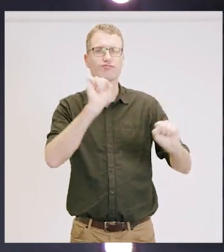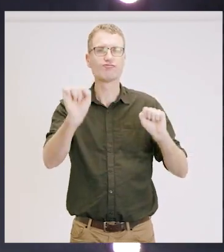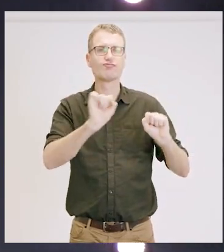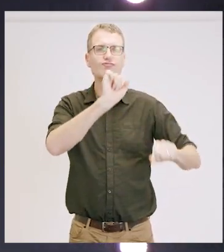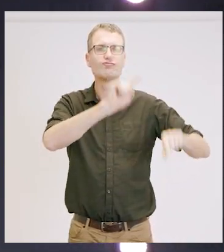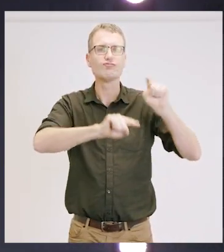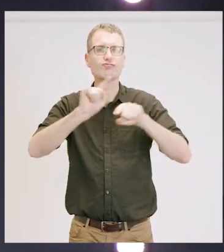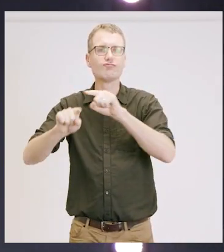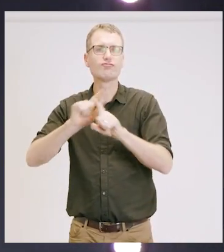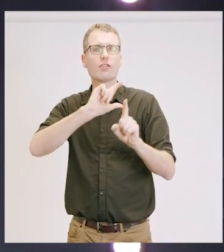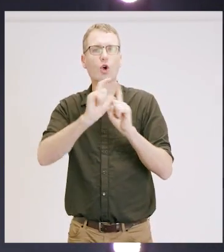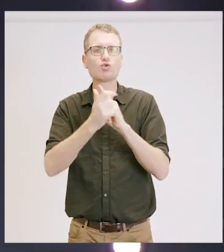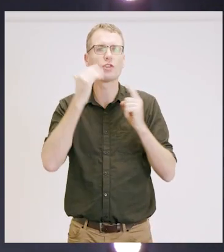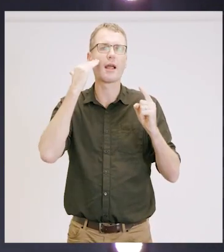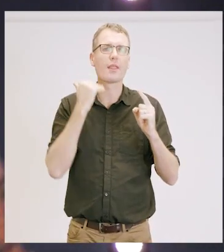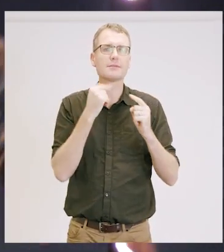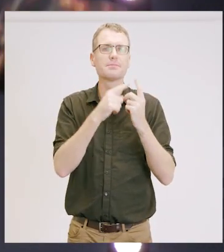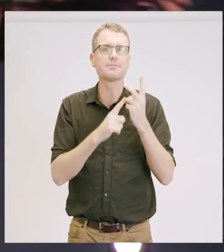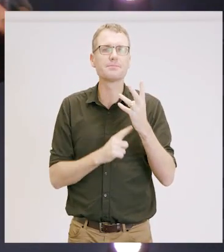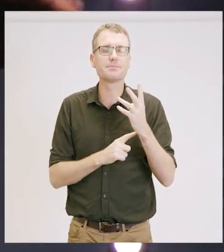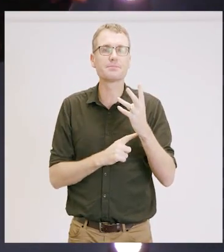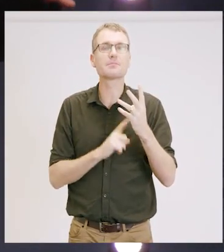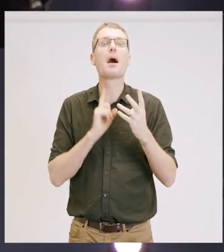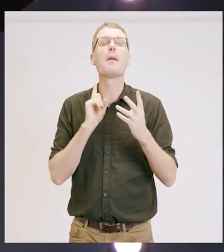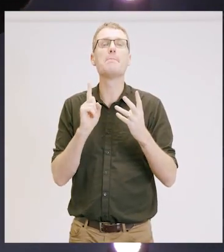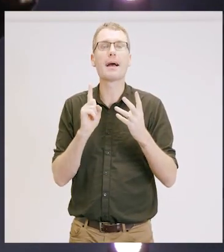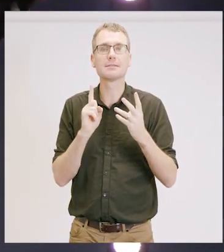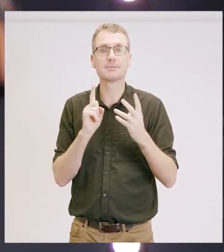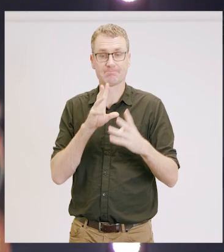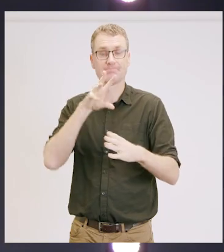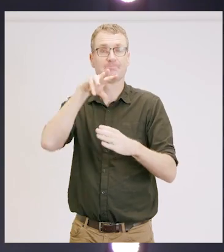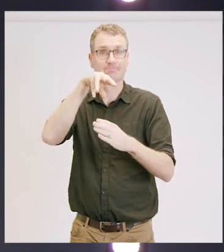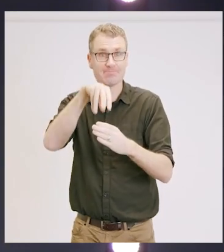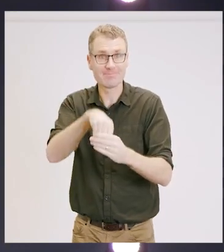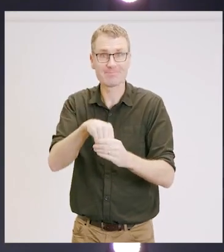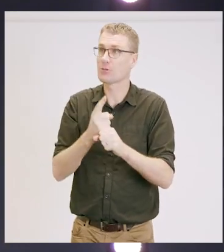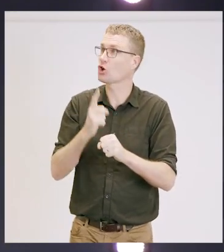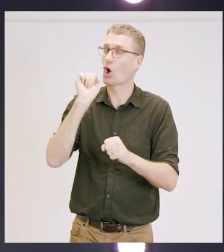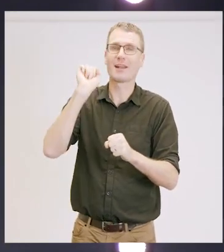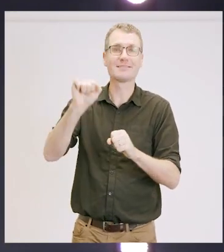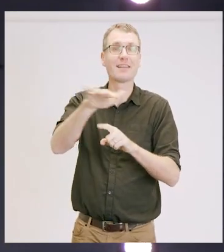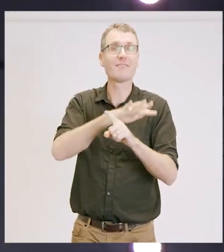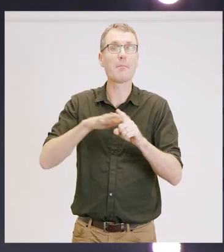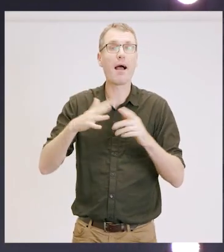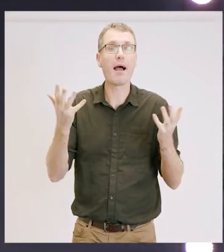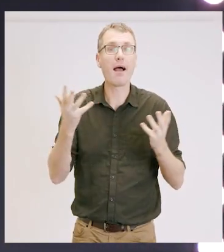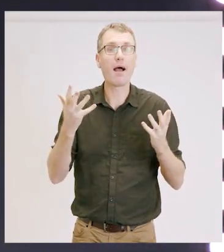from different parts of the world and different cultures. We're here. How do we become spiritually part of God? We get baptized into the